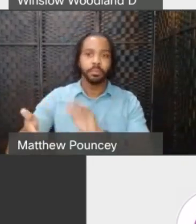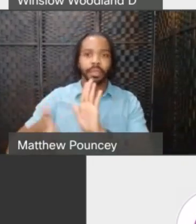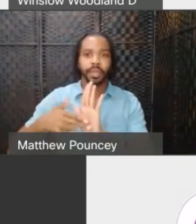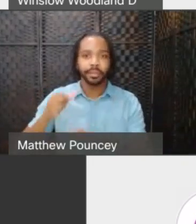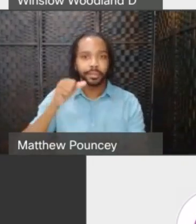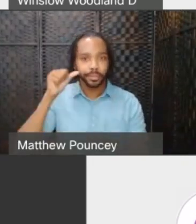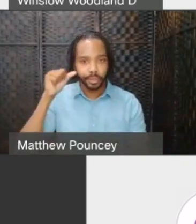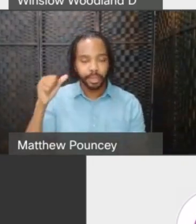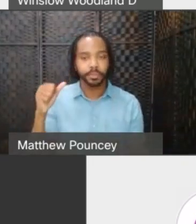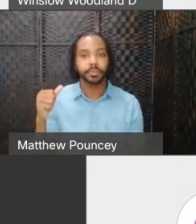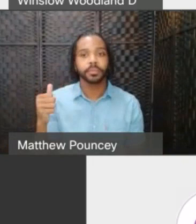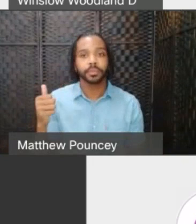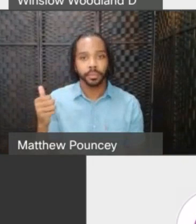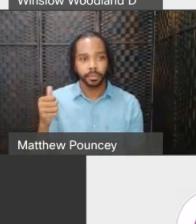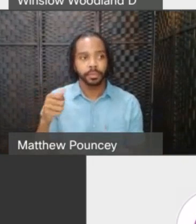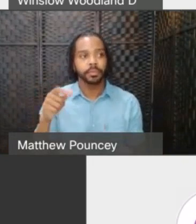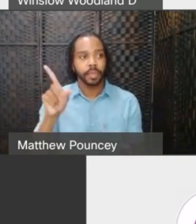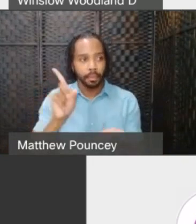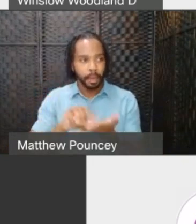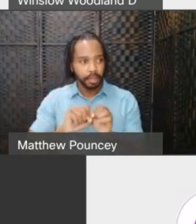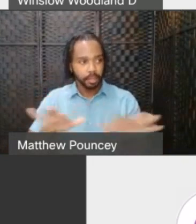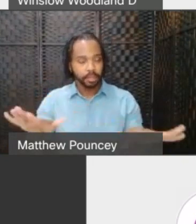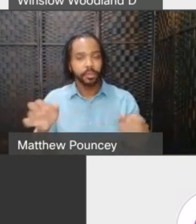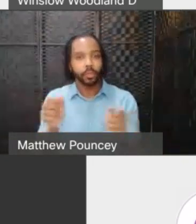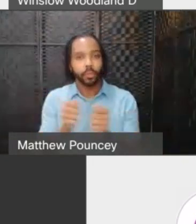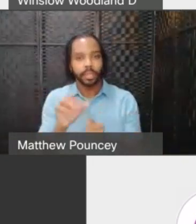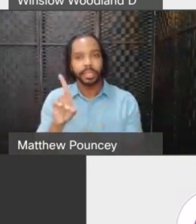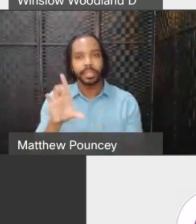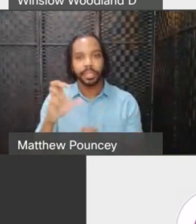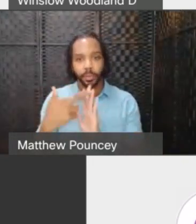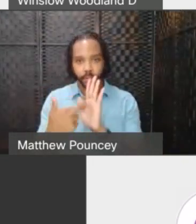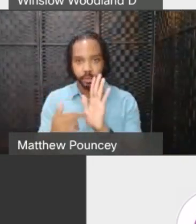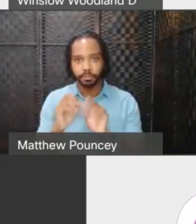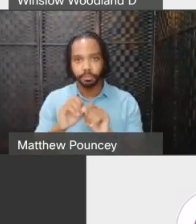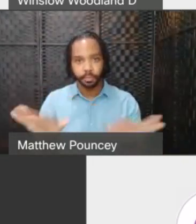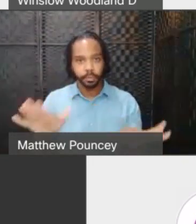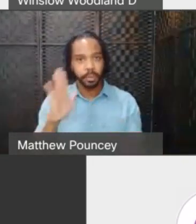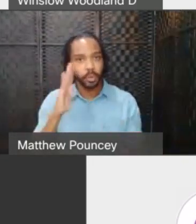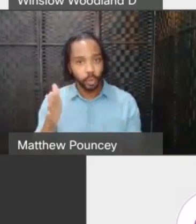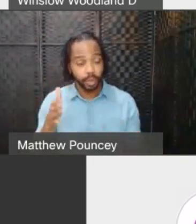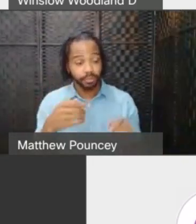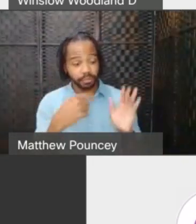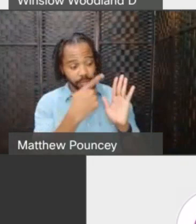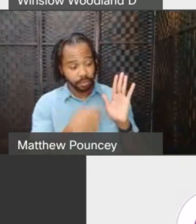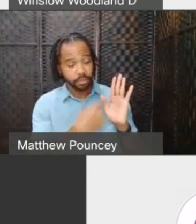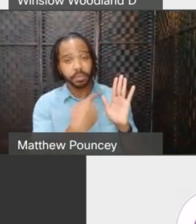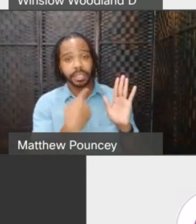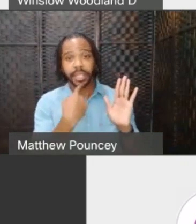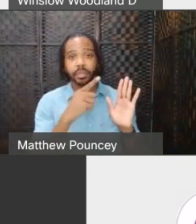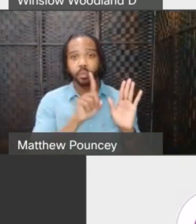yesterday that is to be published in the DC Register. And it says here under